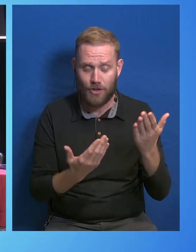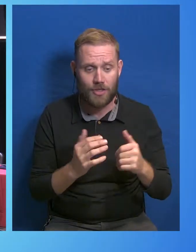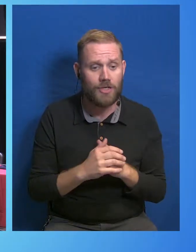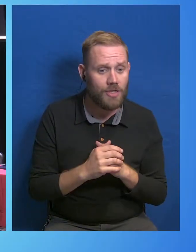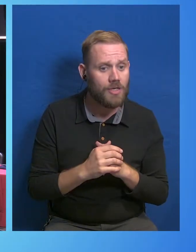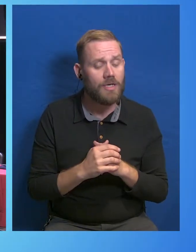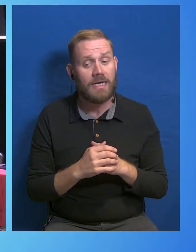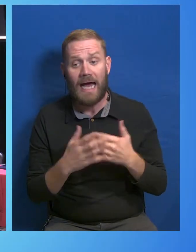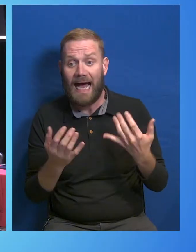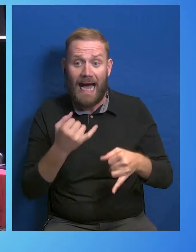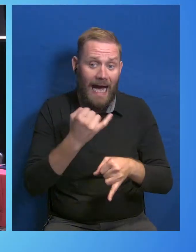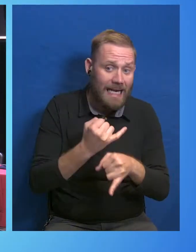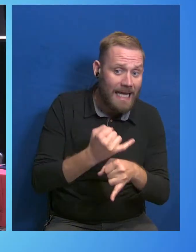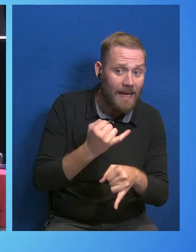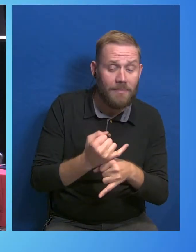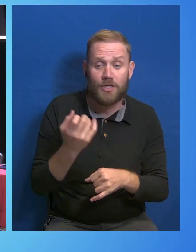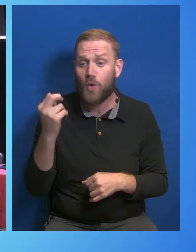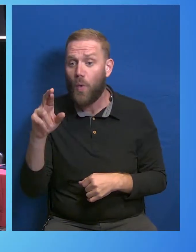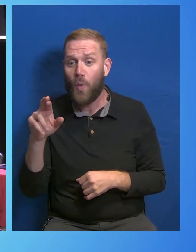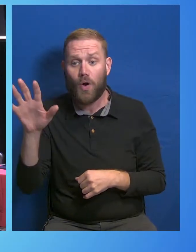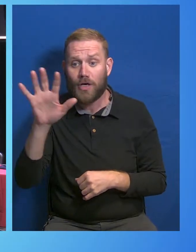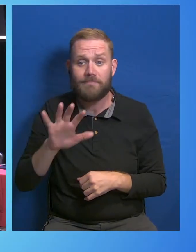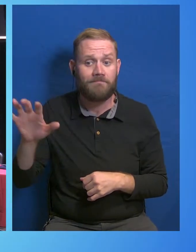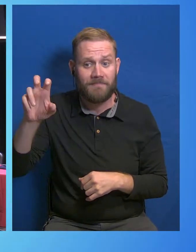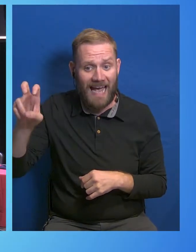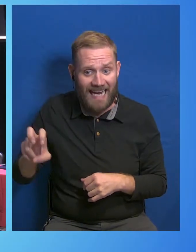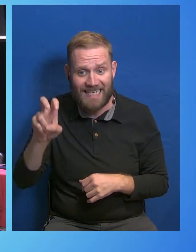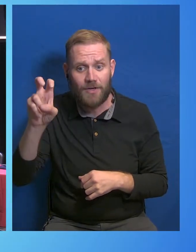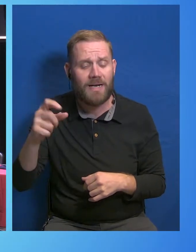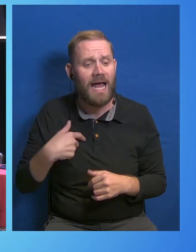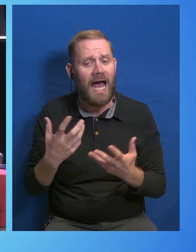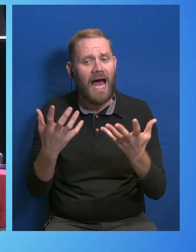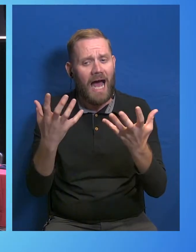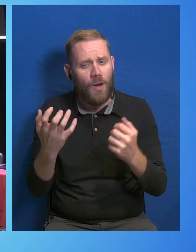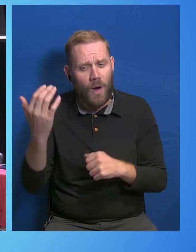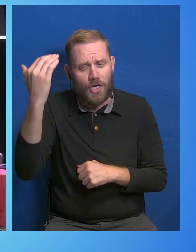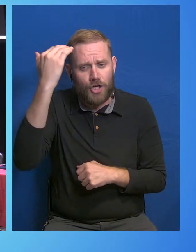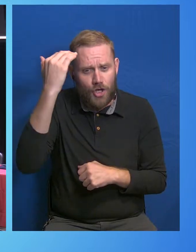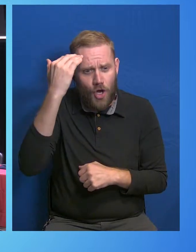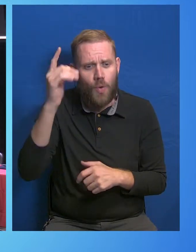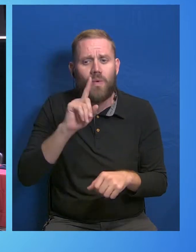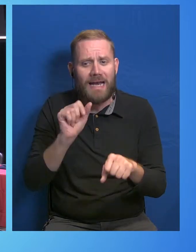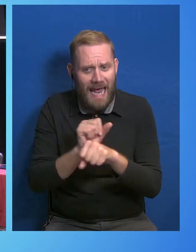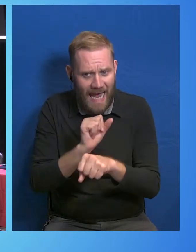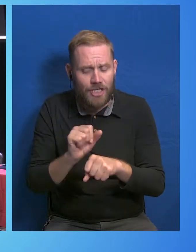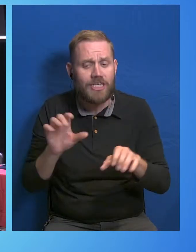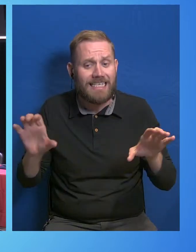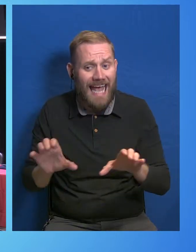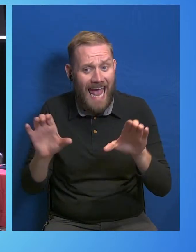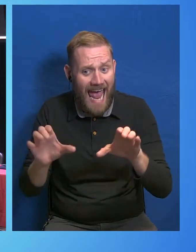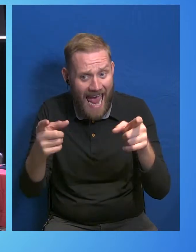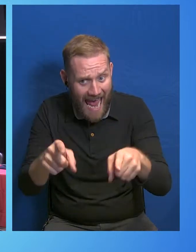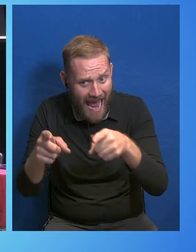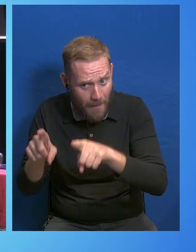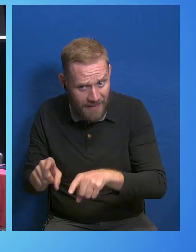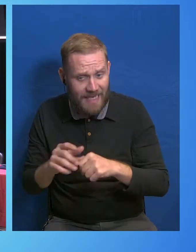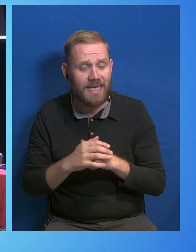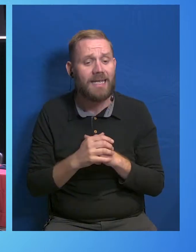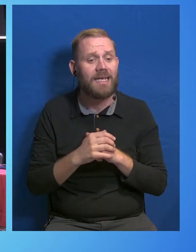on campus or in the regional programs. So I'd like to know a little bit more about what actions are being taken